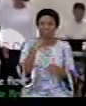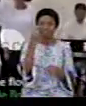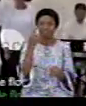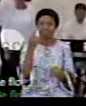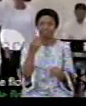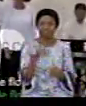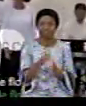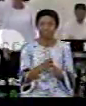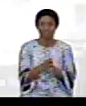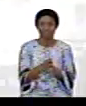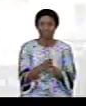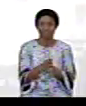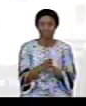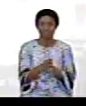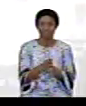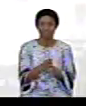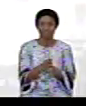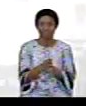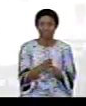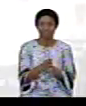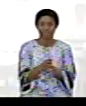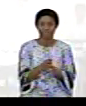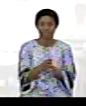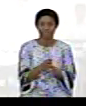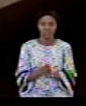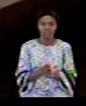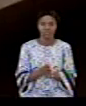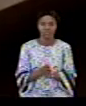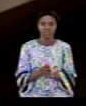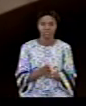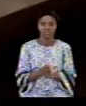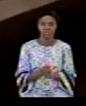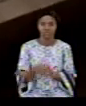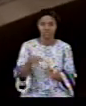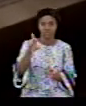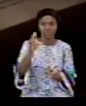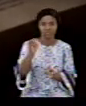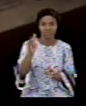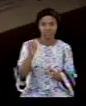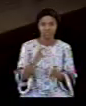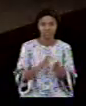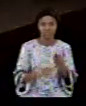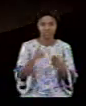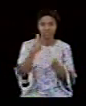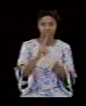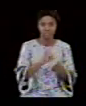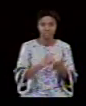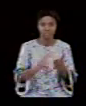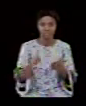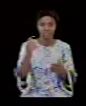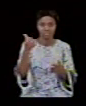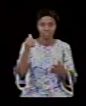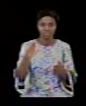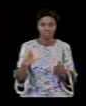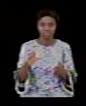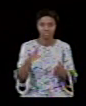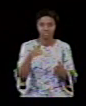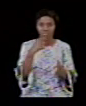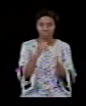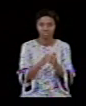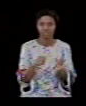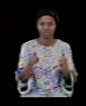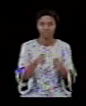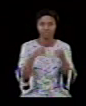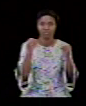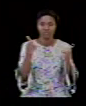All over the world, the GCK spirit is 1 verse 15. It says, so as much